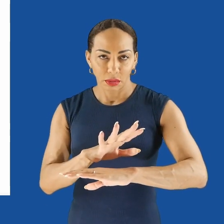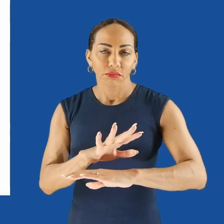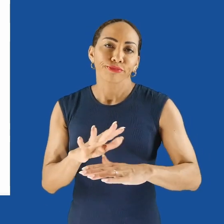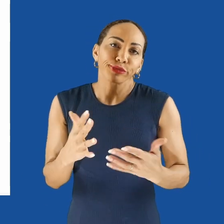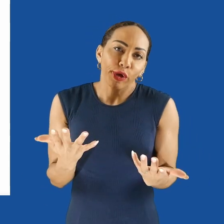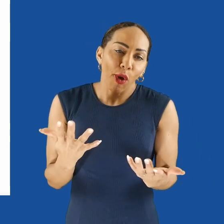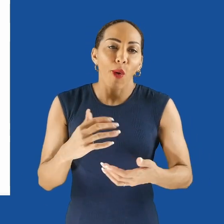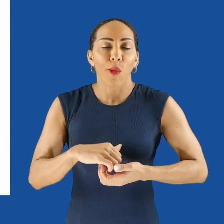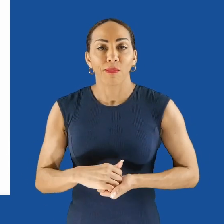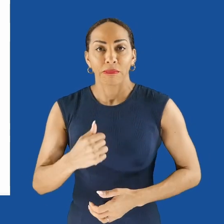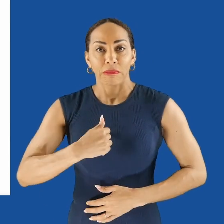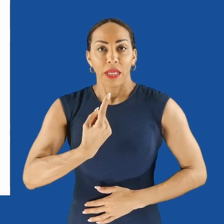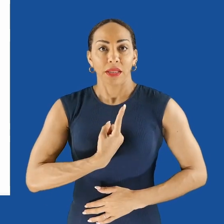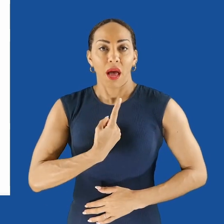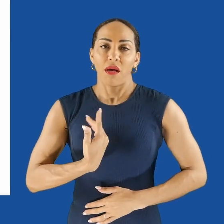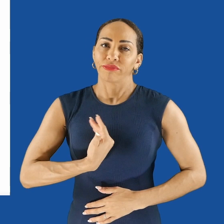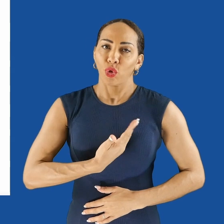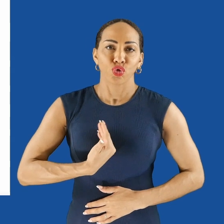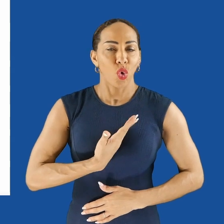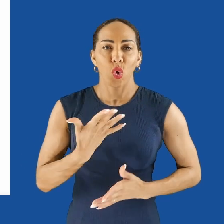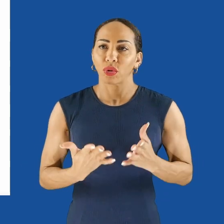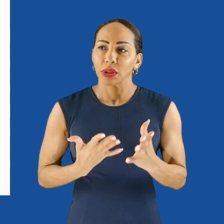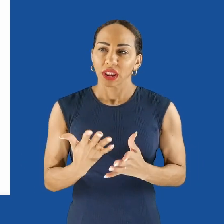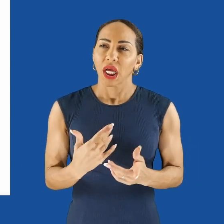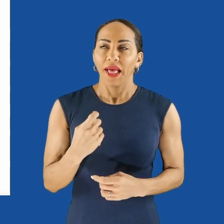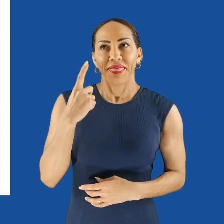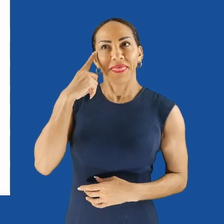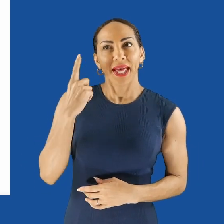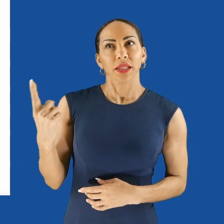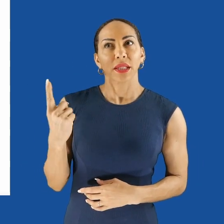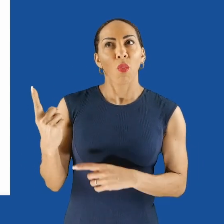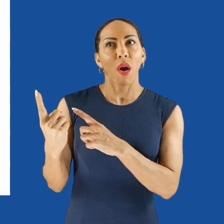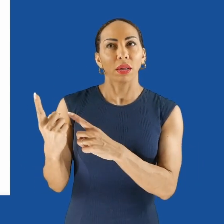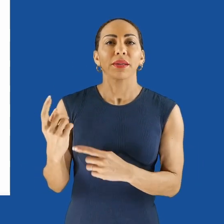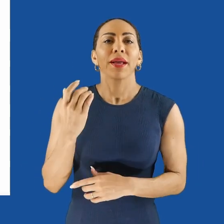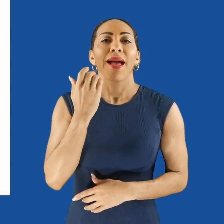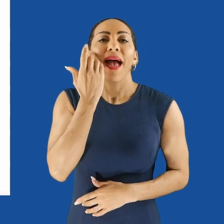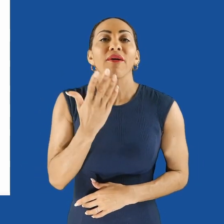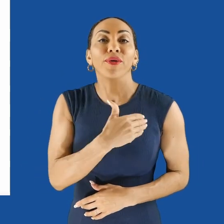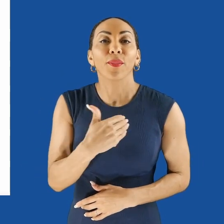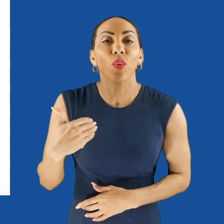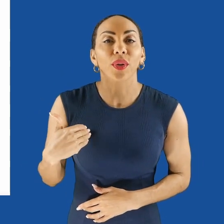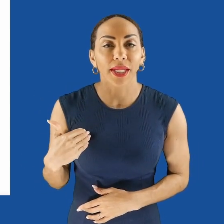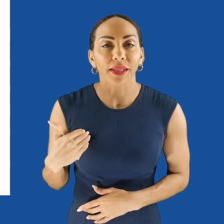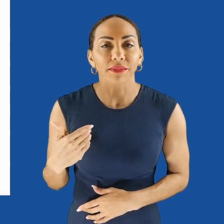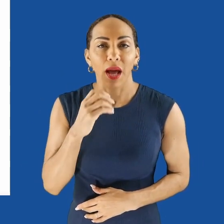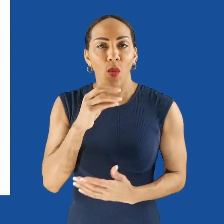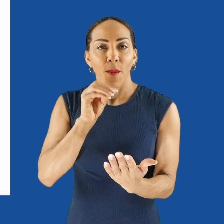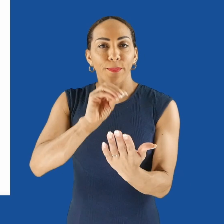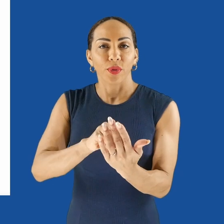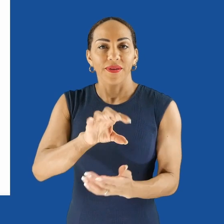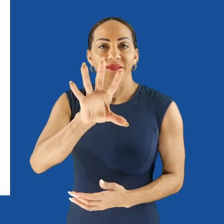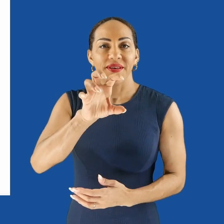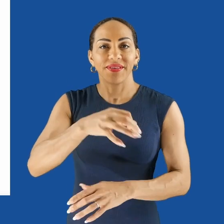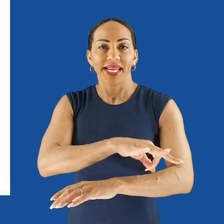support. So, I'm not sure, but I think I need someone every morning, so I'm going to put